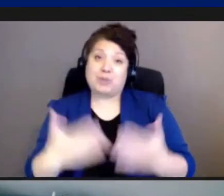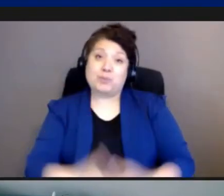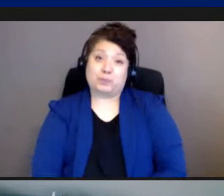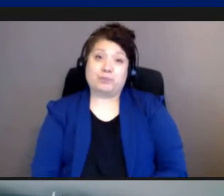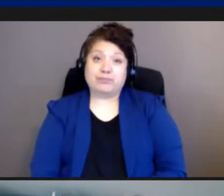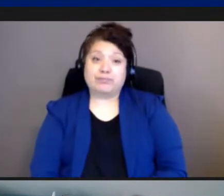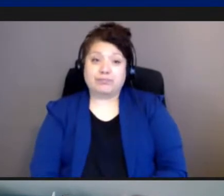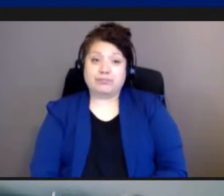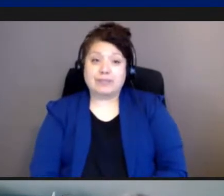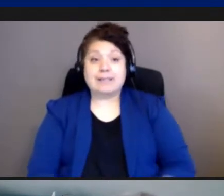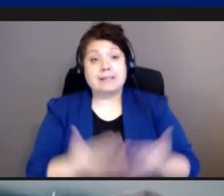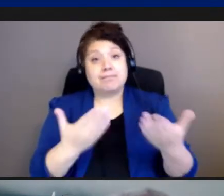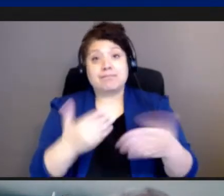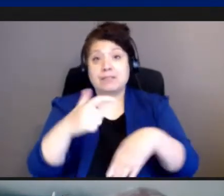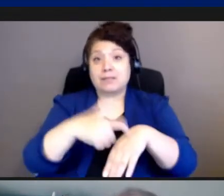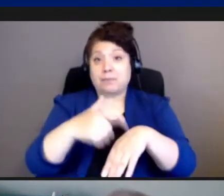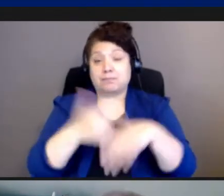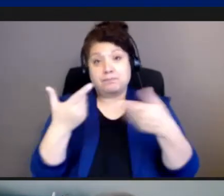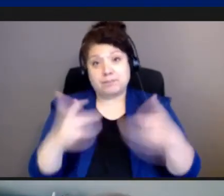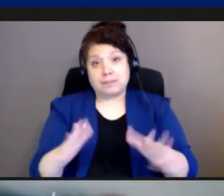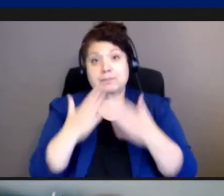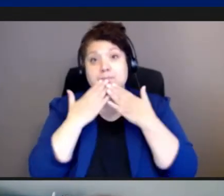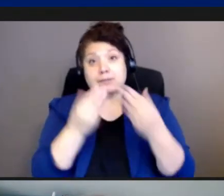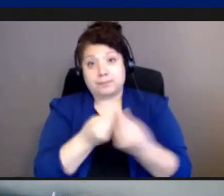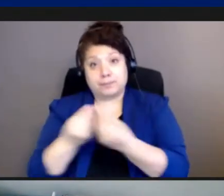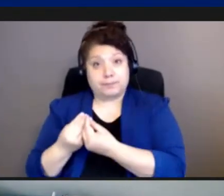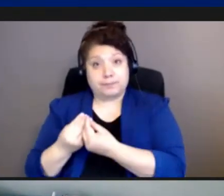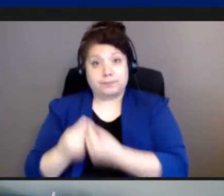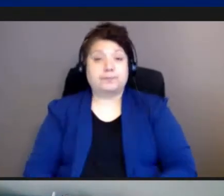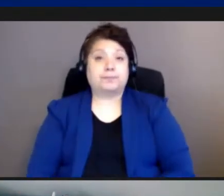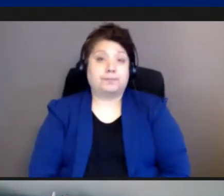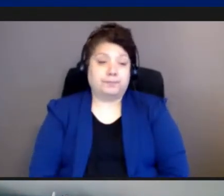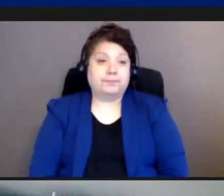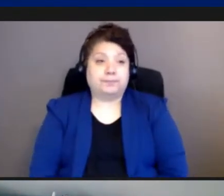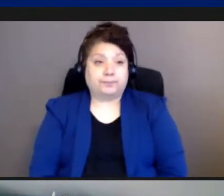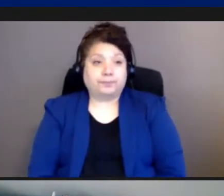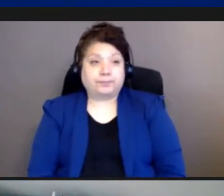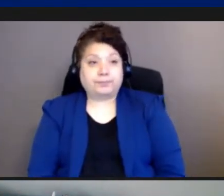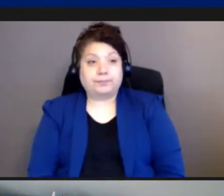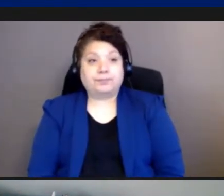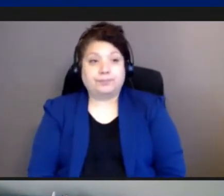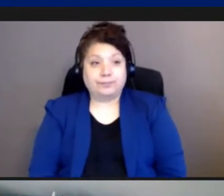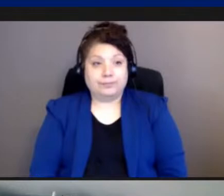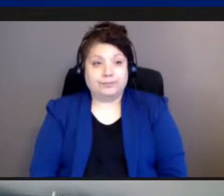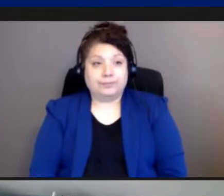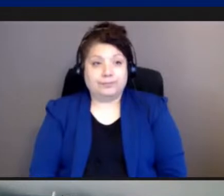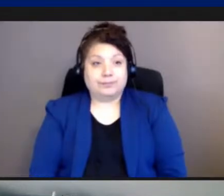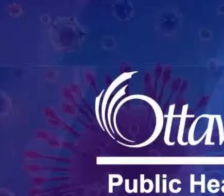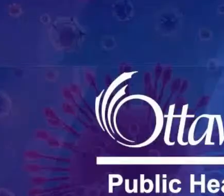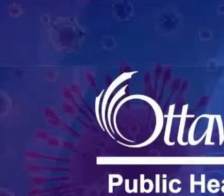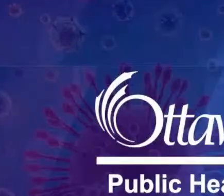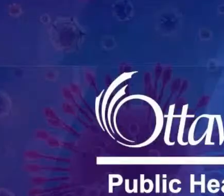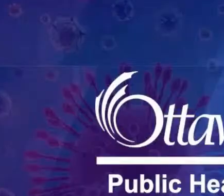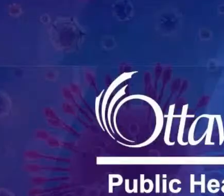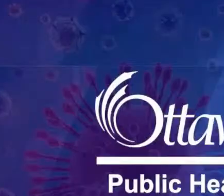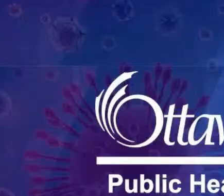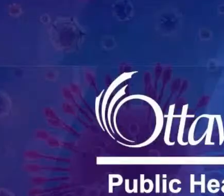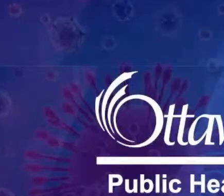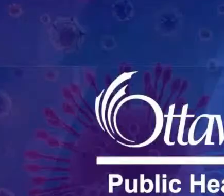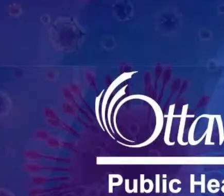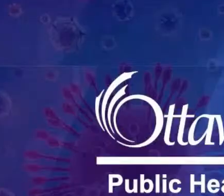And that is all the time we have for today. Merci. Ceci conclut le point de presse aujourd'hui. Bonne journée. Have a good day. Bonne journée.